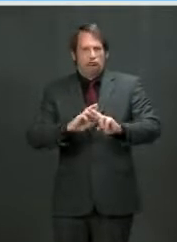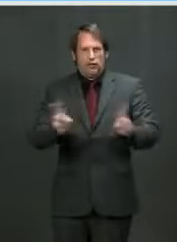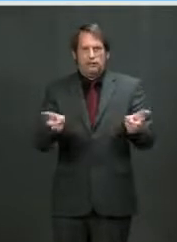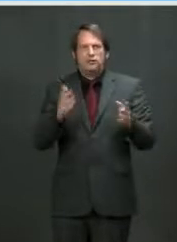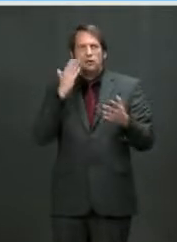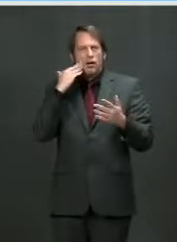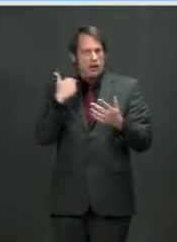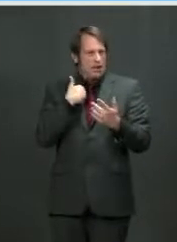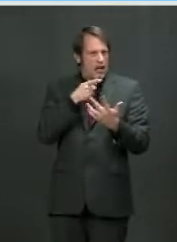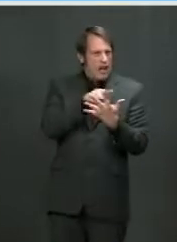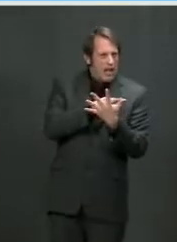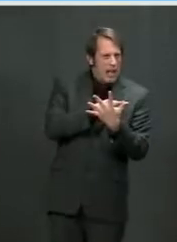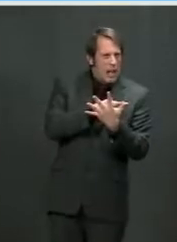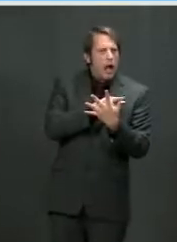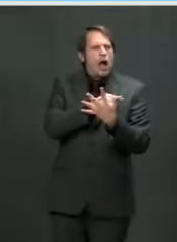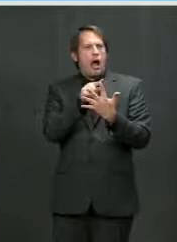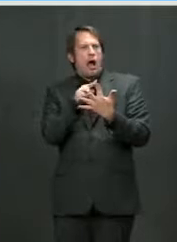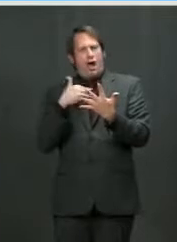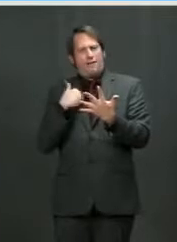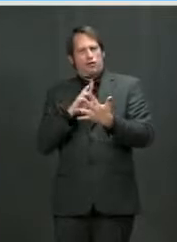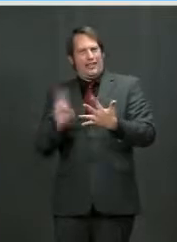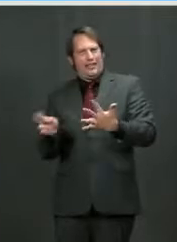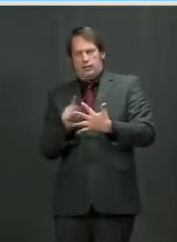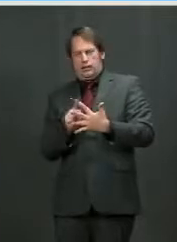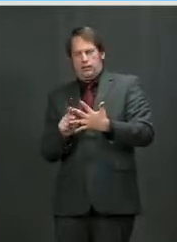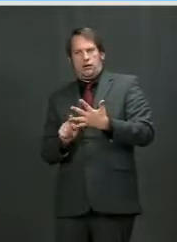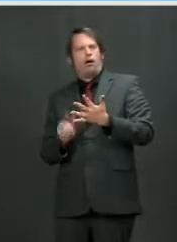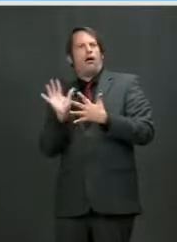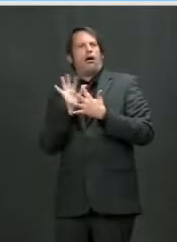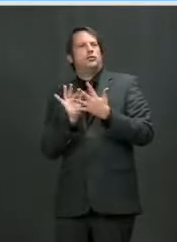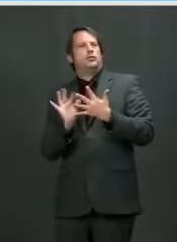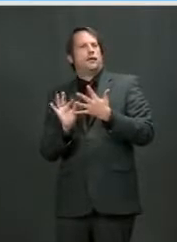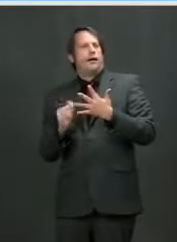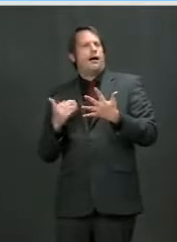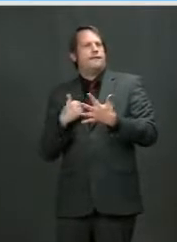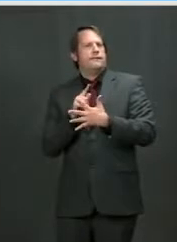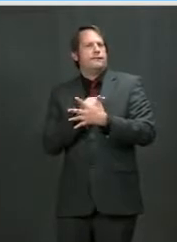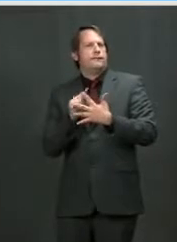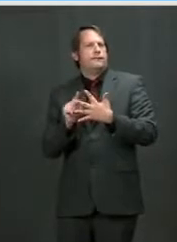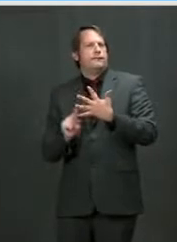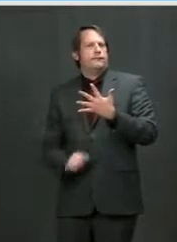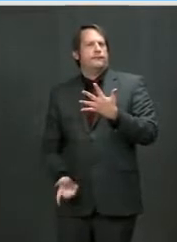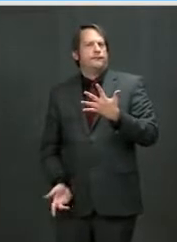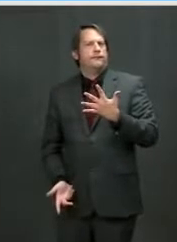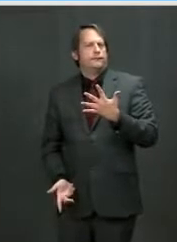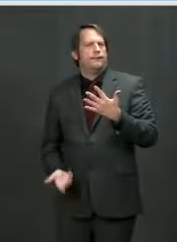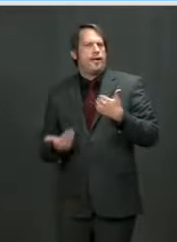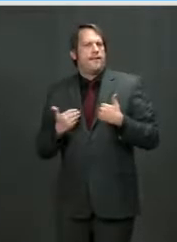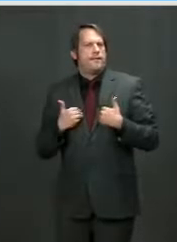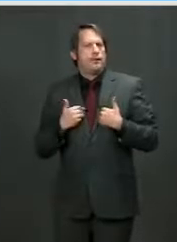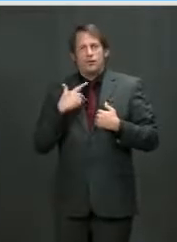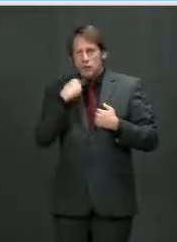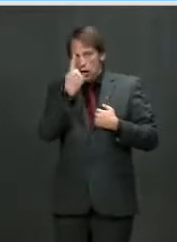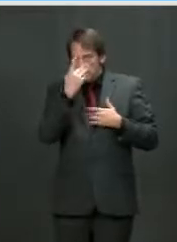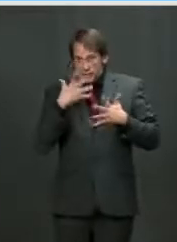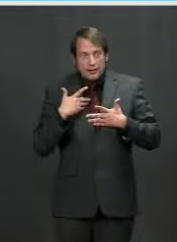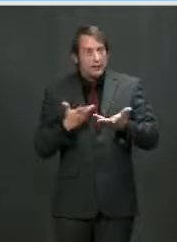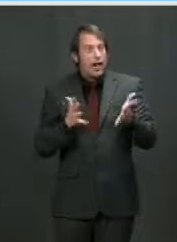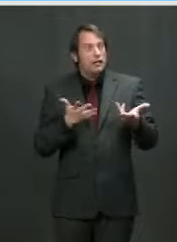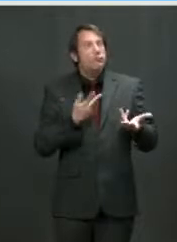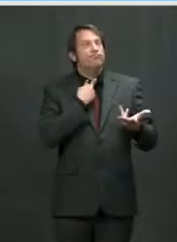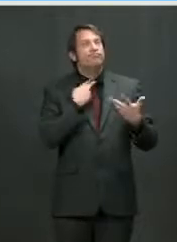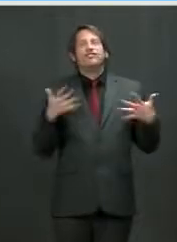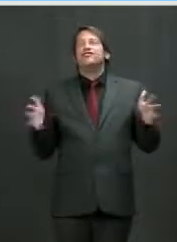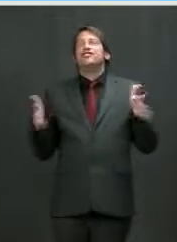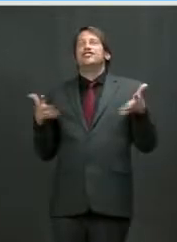we stay close. But there are really a menu. I would want to leave you with the impression that there is not one tool. There